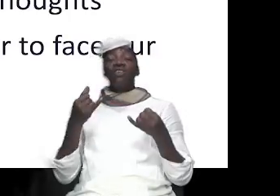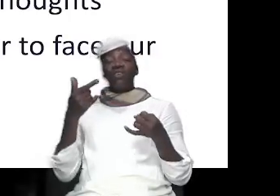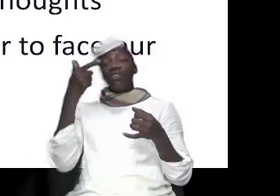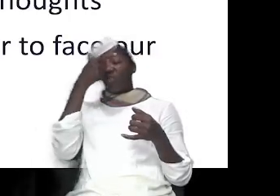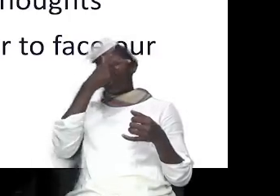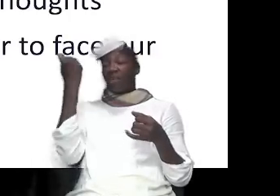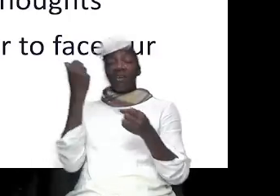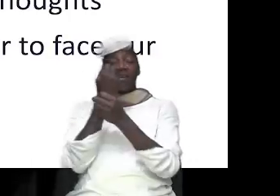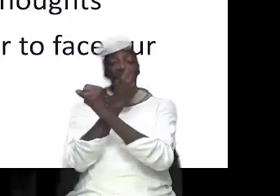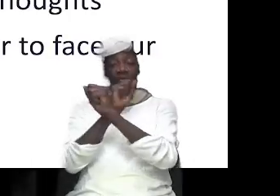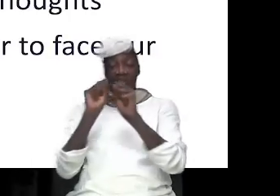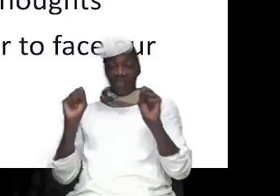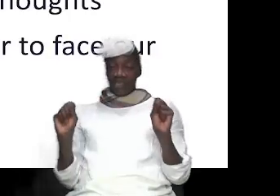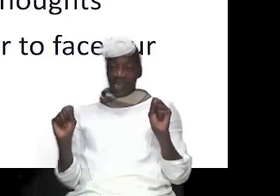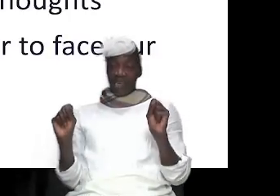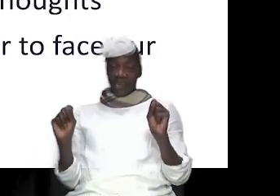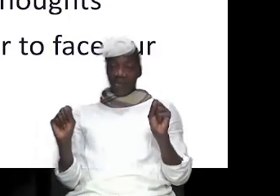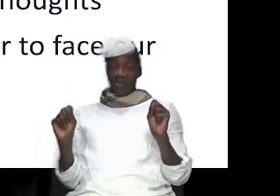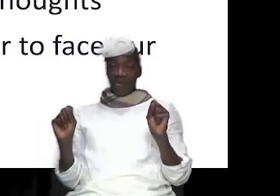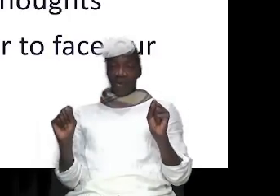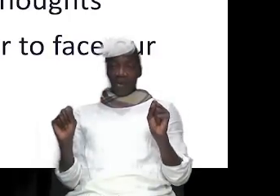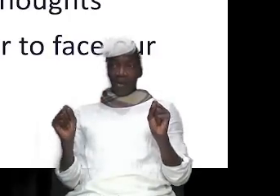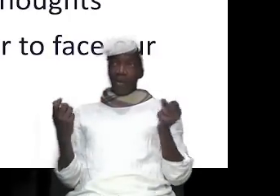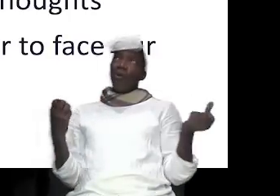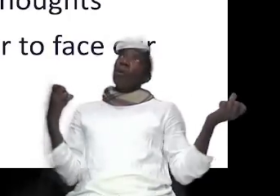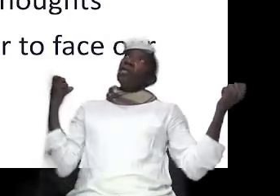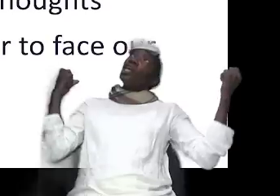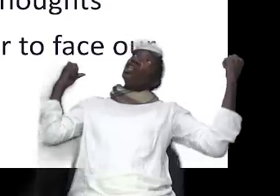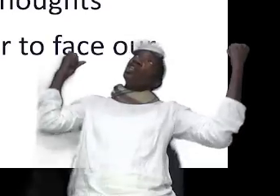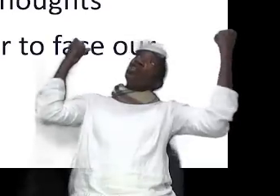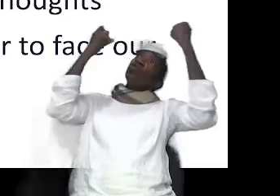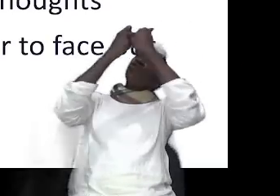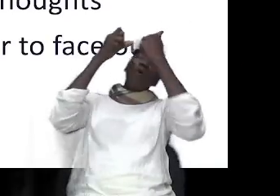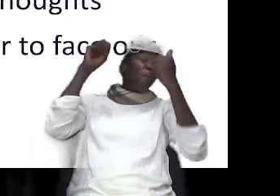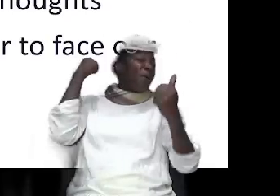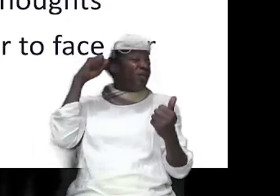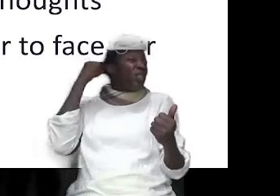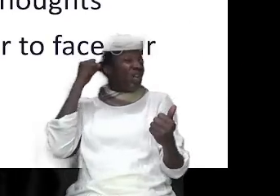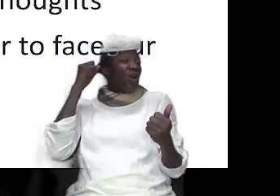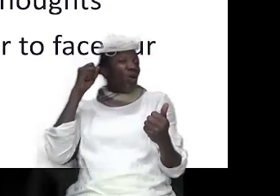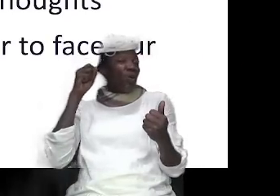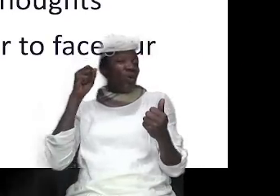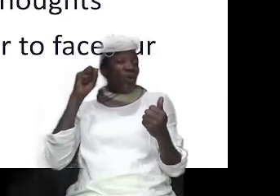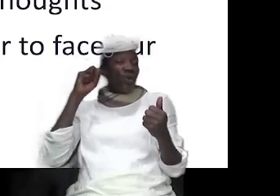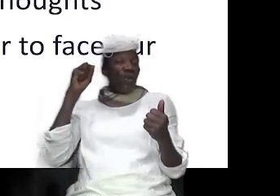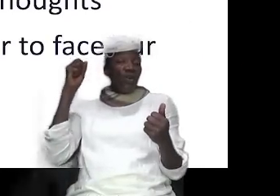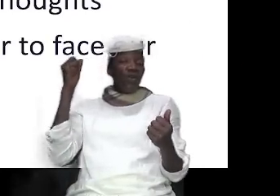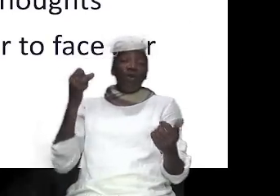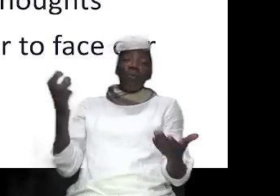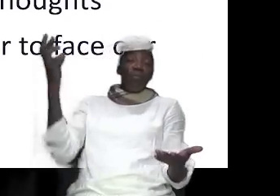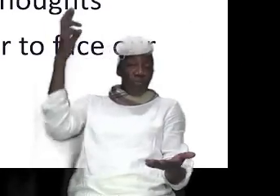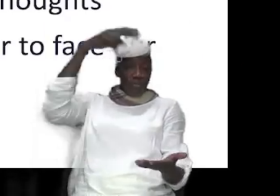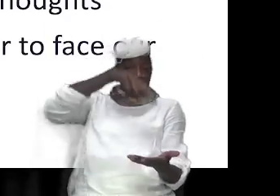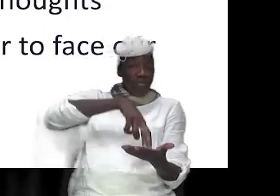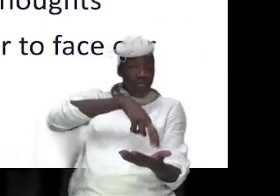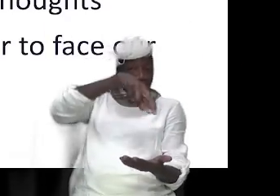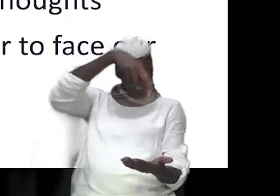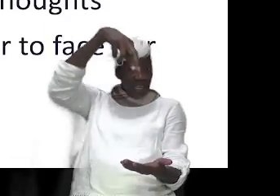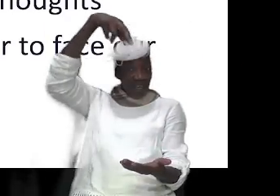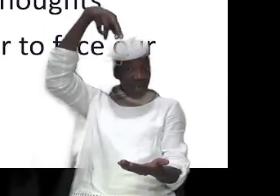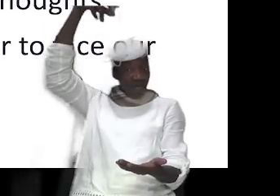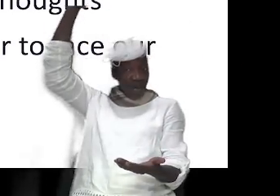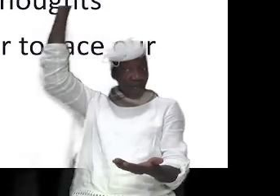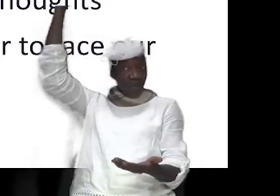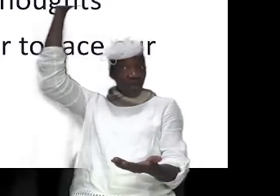are saved and when the trumpet sounds, we make it in the rapture. It is not just the fact that we are saved